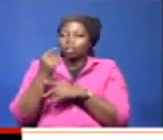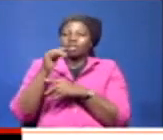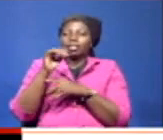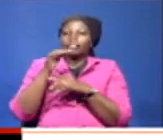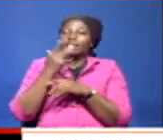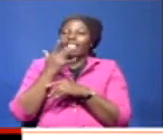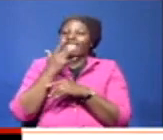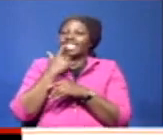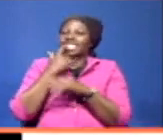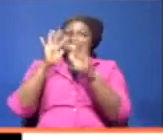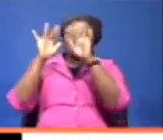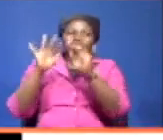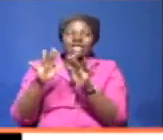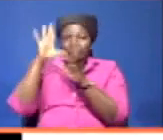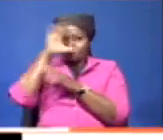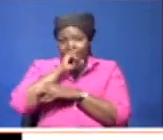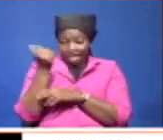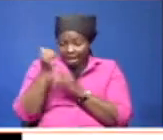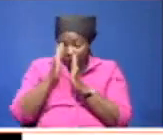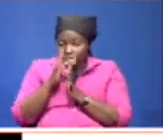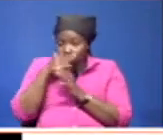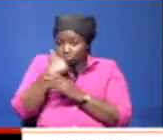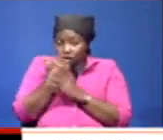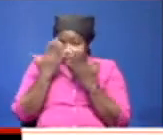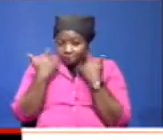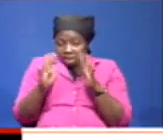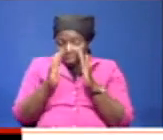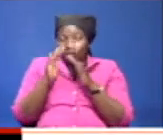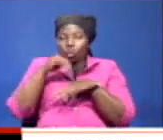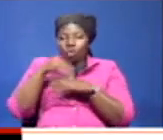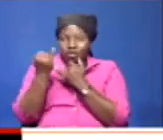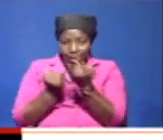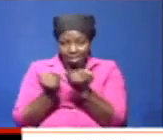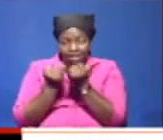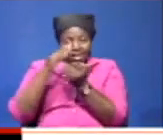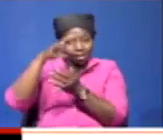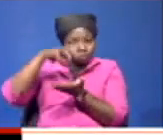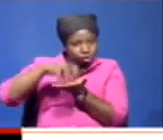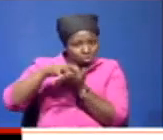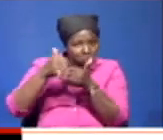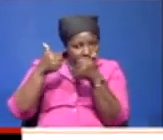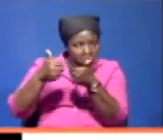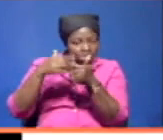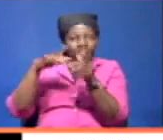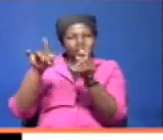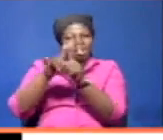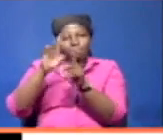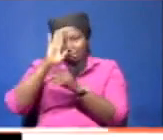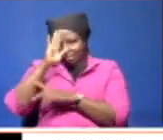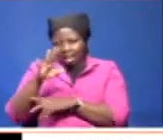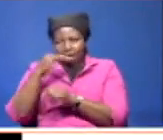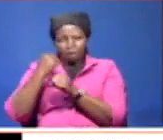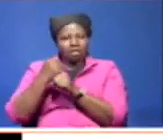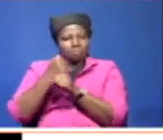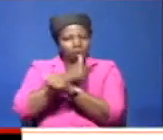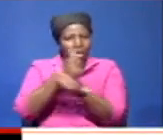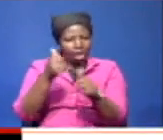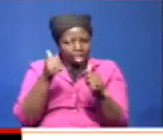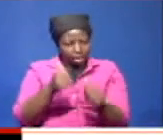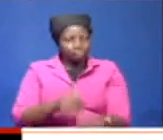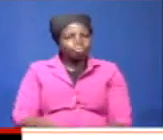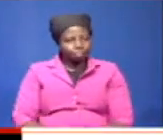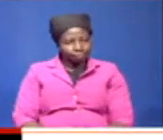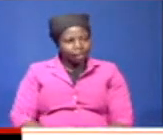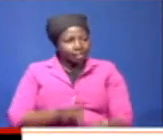Anybody who finished up on Saturday in a good position performed well on Sunday. And just taking a look at, when I